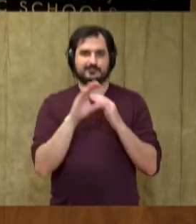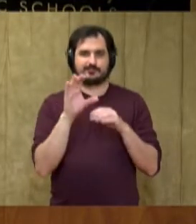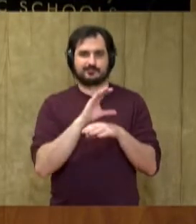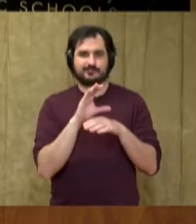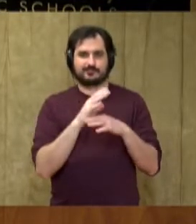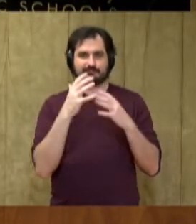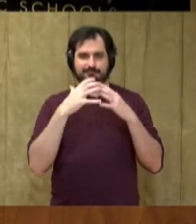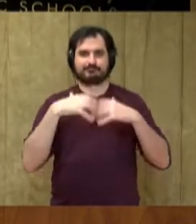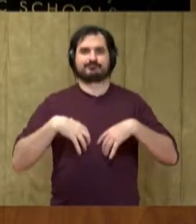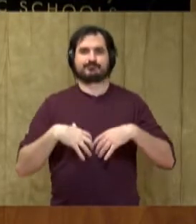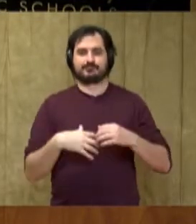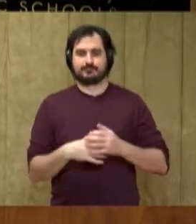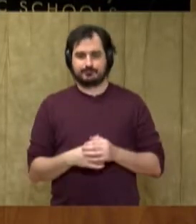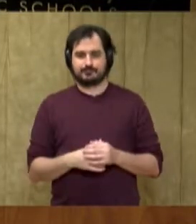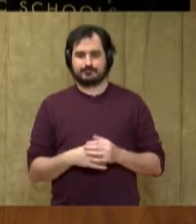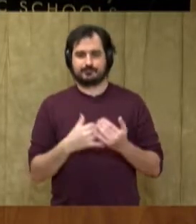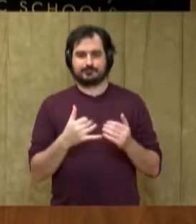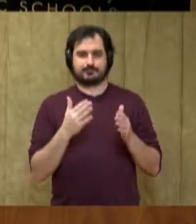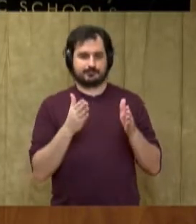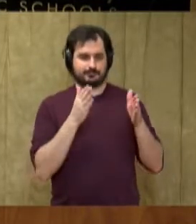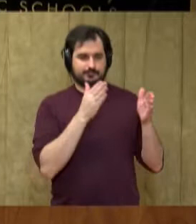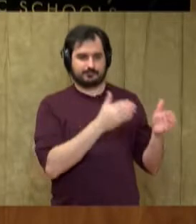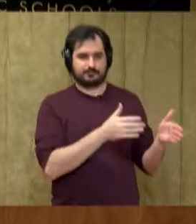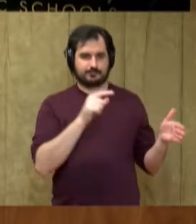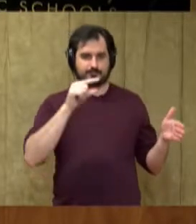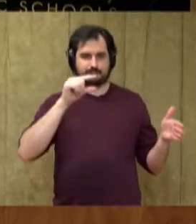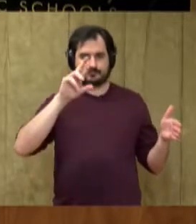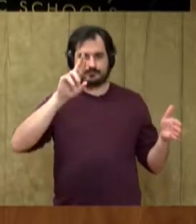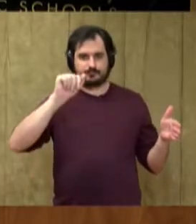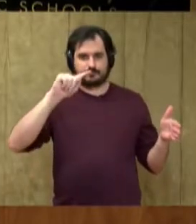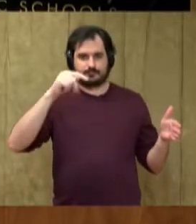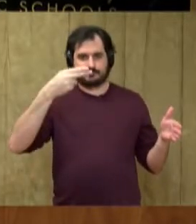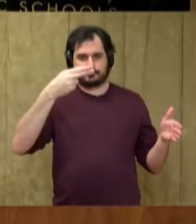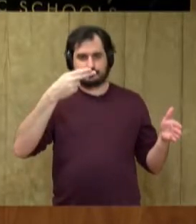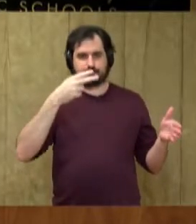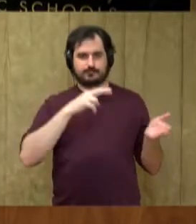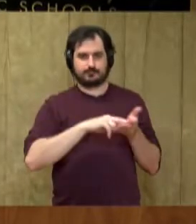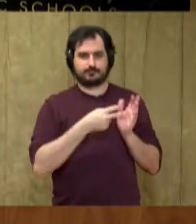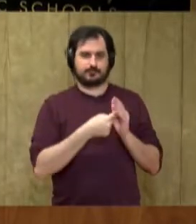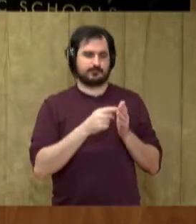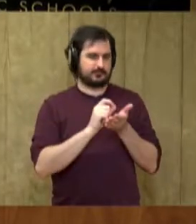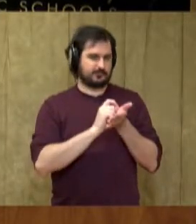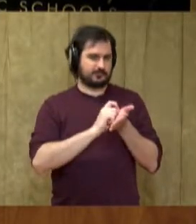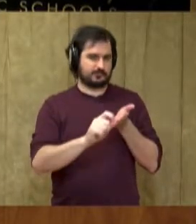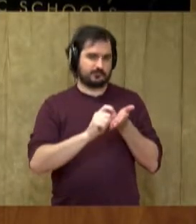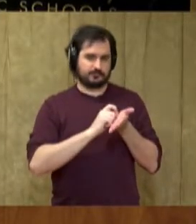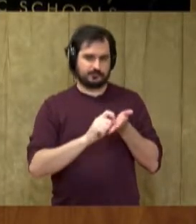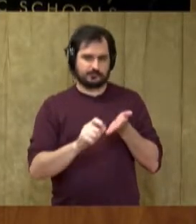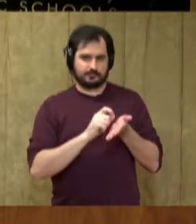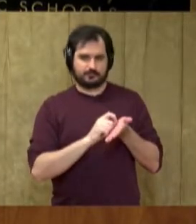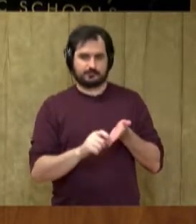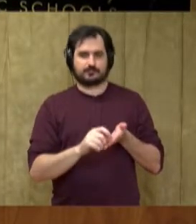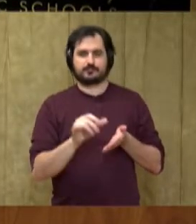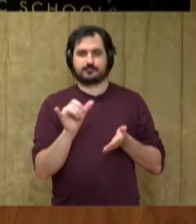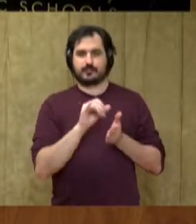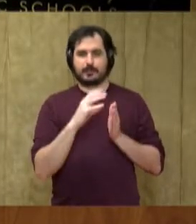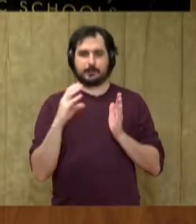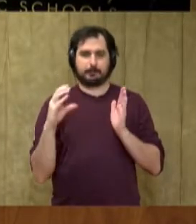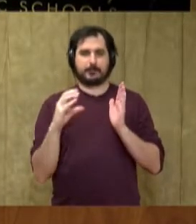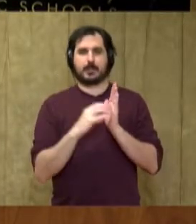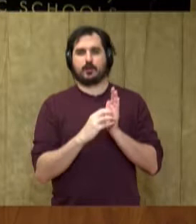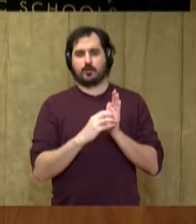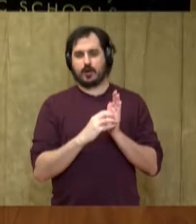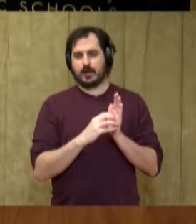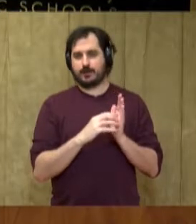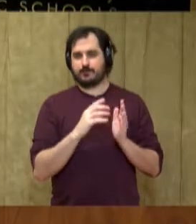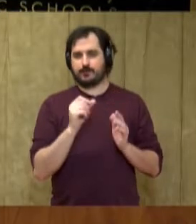last lesson, we talked about graph. What did graph mean? It meant written. Very good. Like a paragraph or an